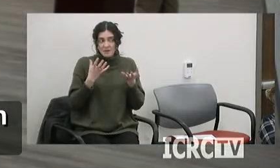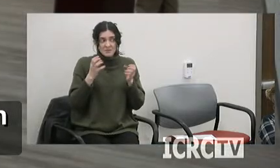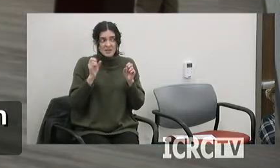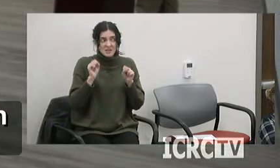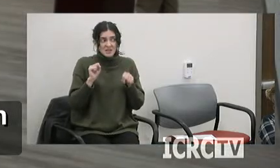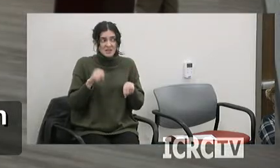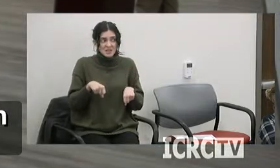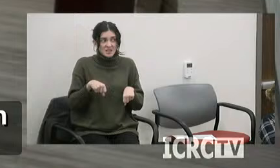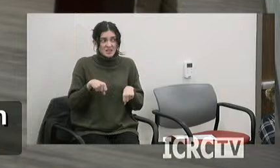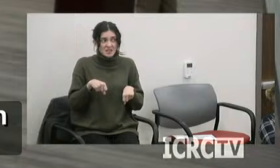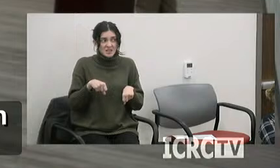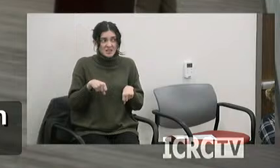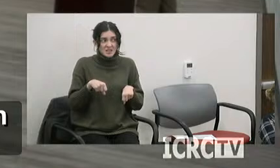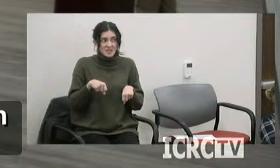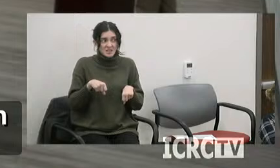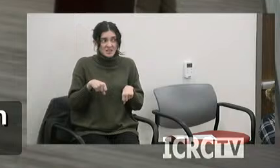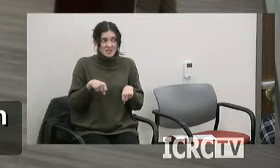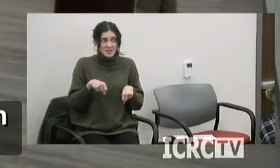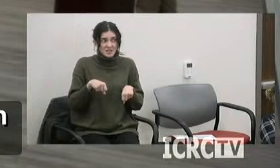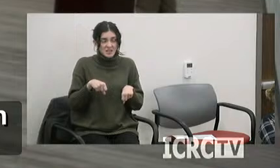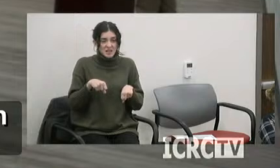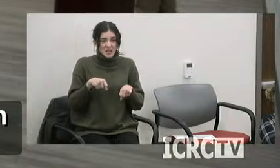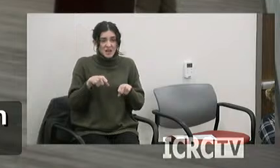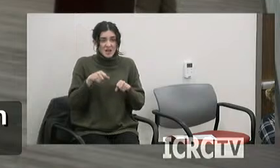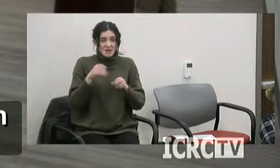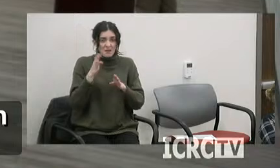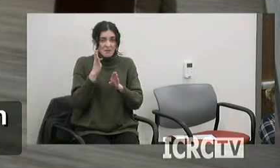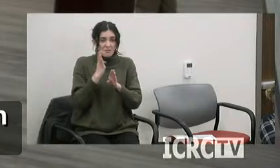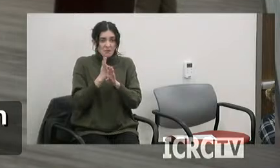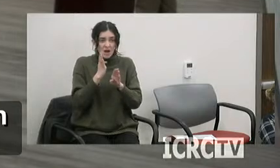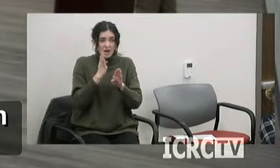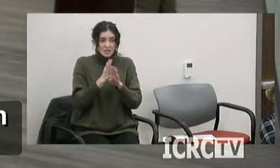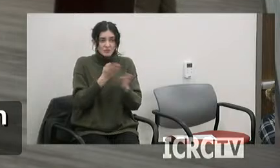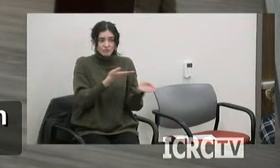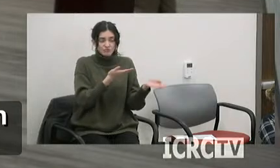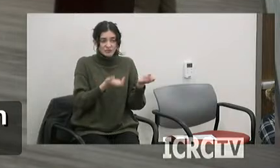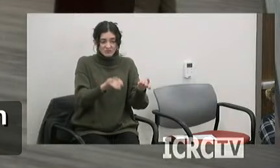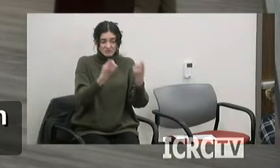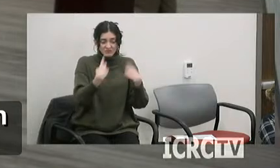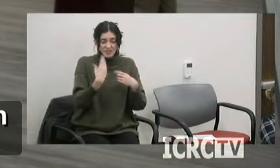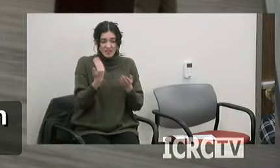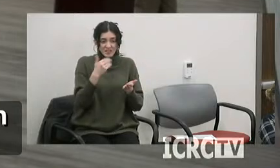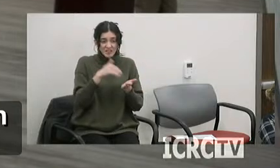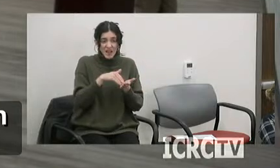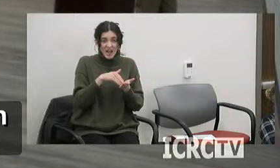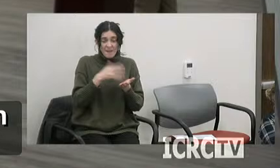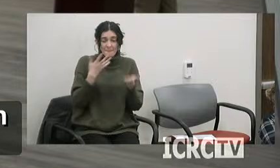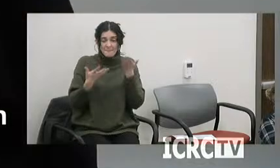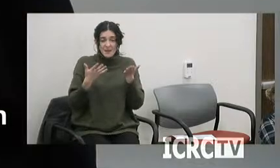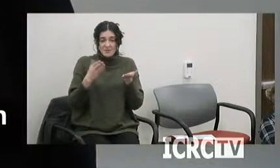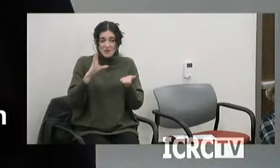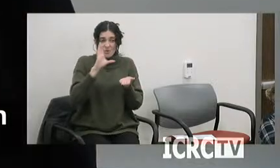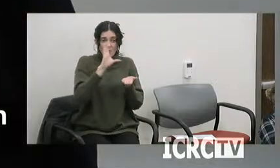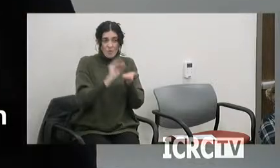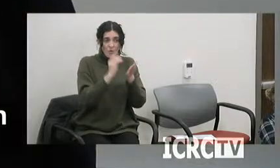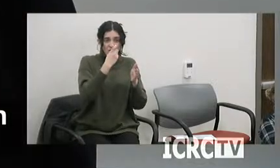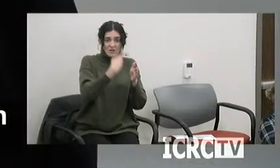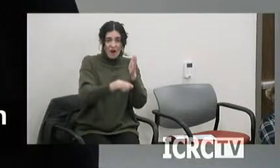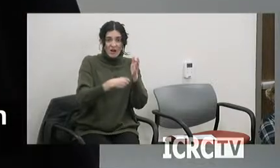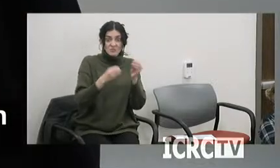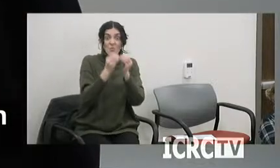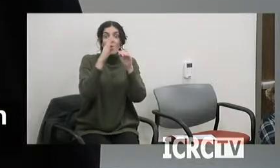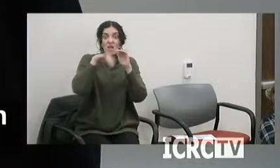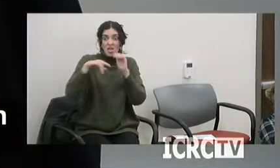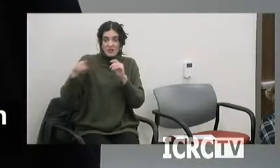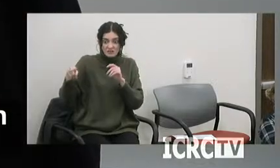might actually be able to get our busing costs below Mason. But again, I don't have all the numbers, but just kind of roughing it out, we might be able to